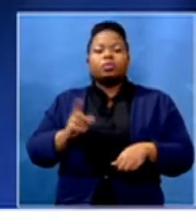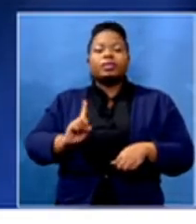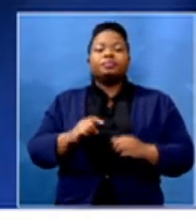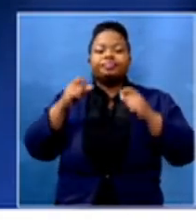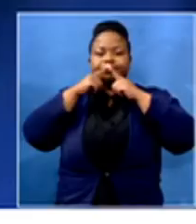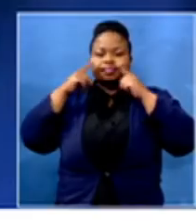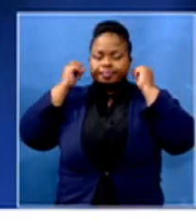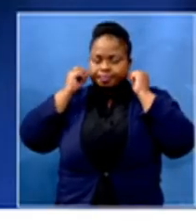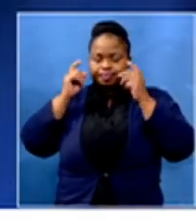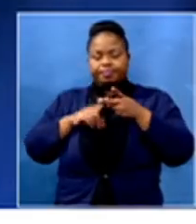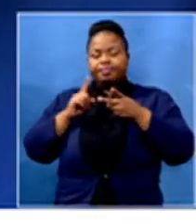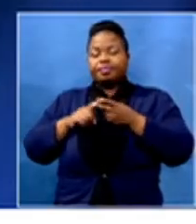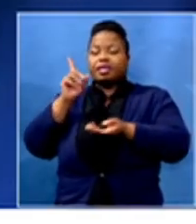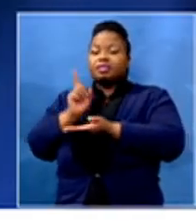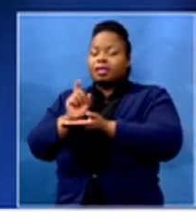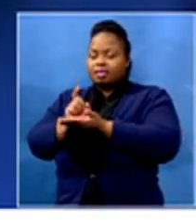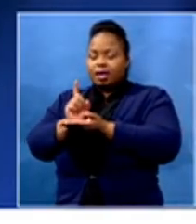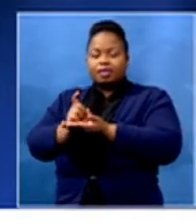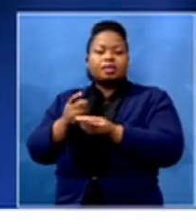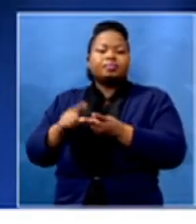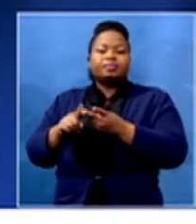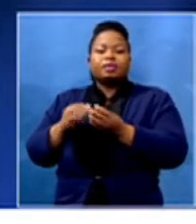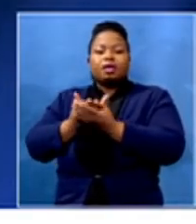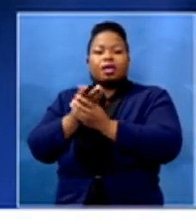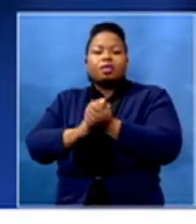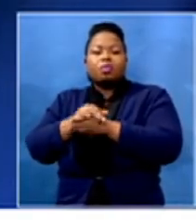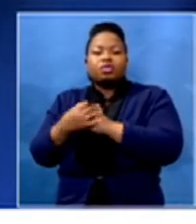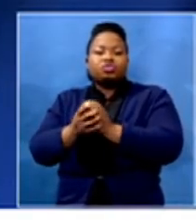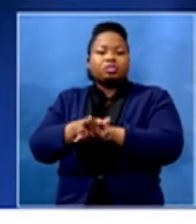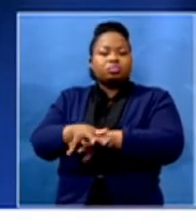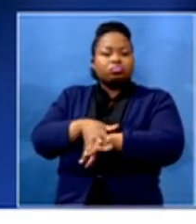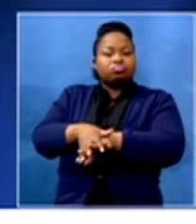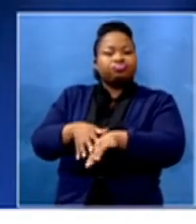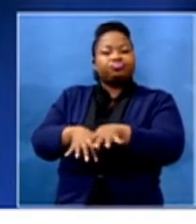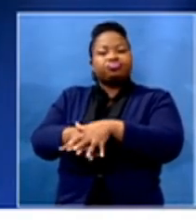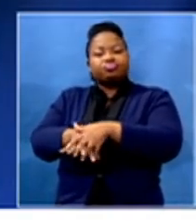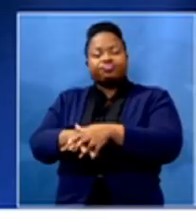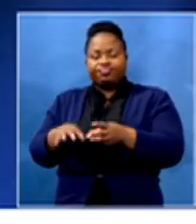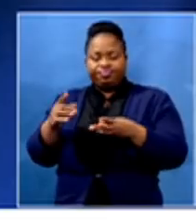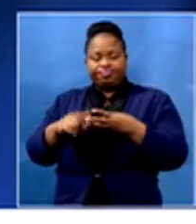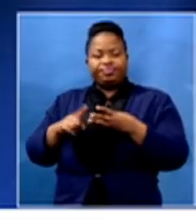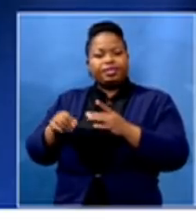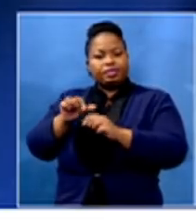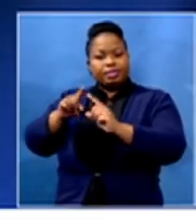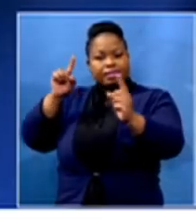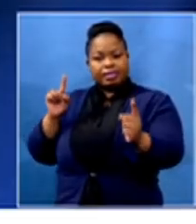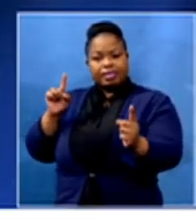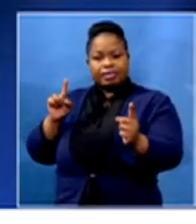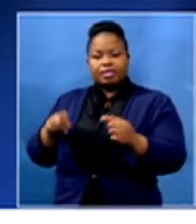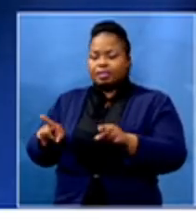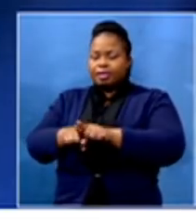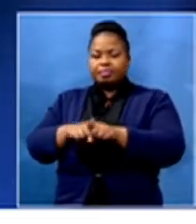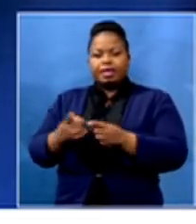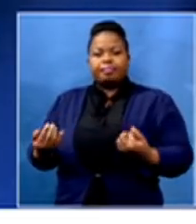of sanitizers, hand washing, distancing. That's the only way we can do the two together, and that